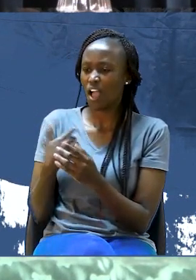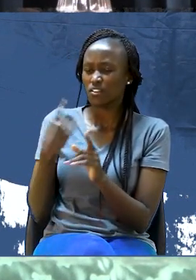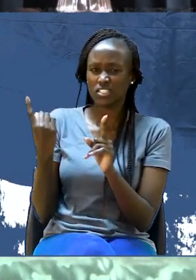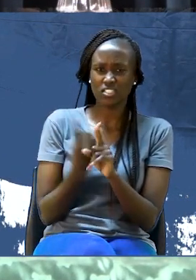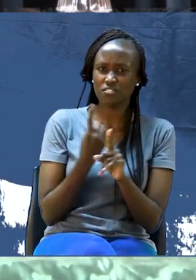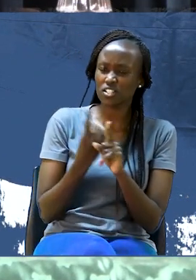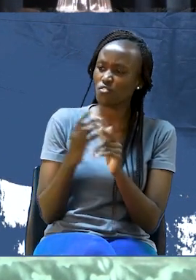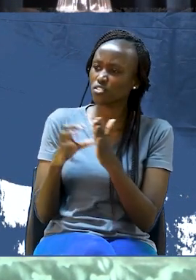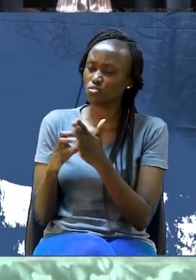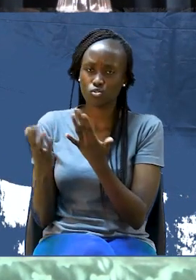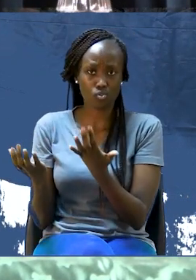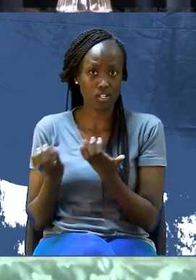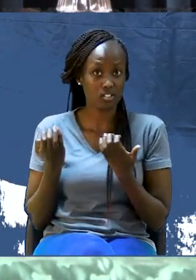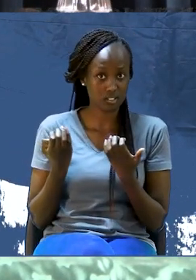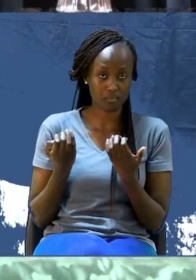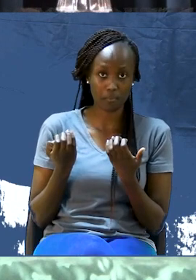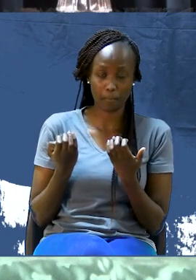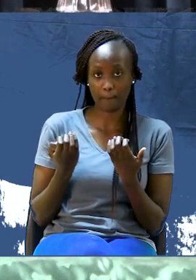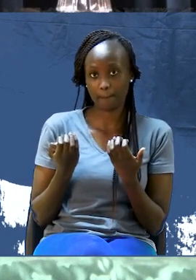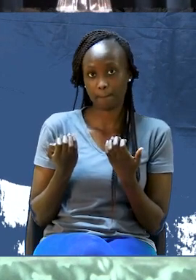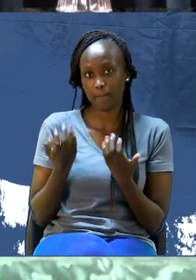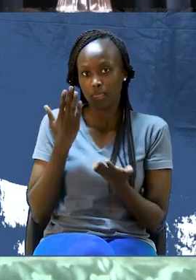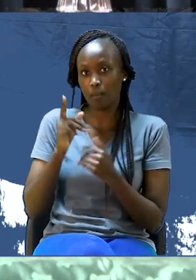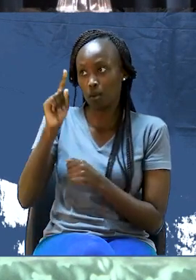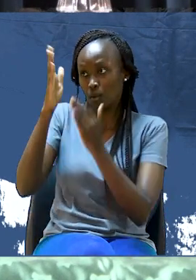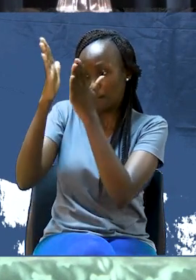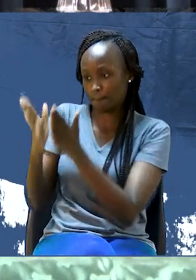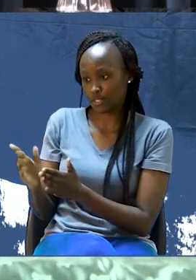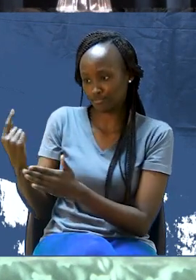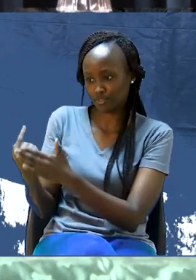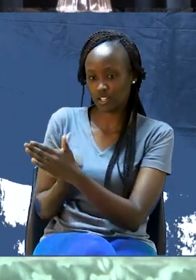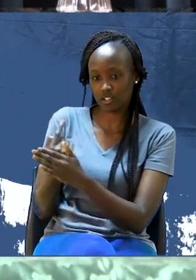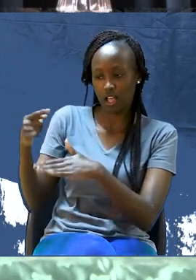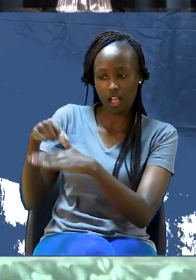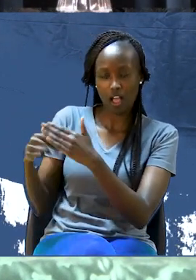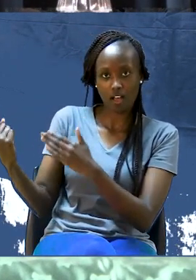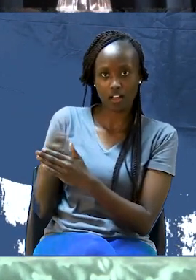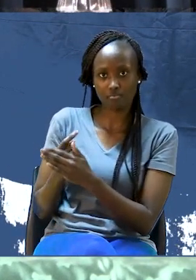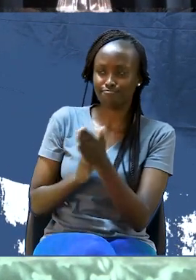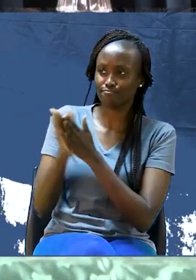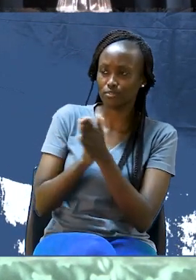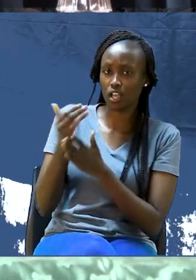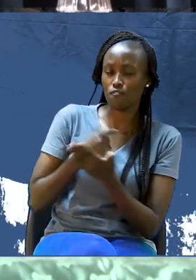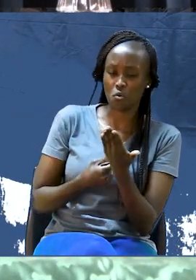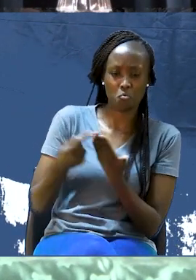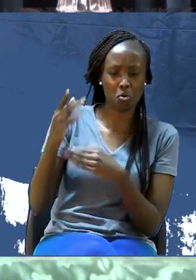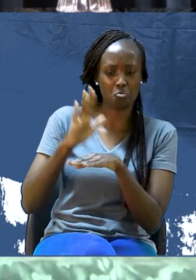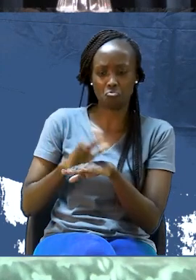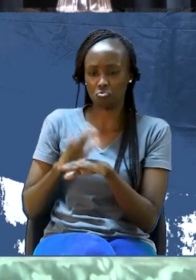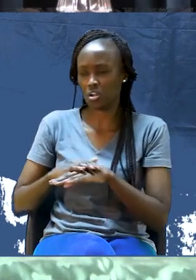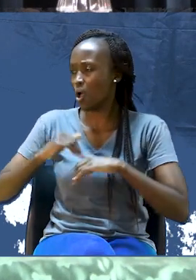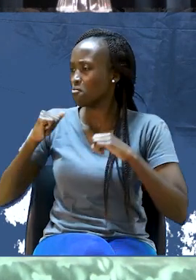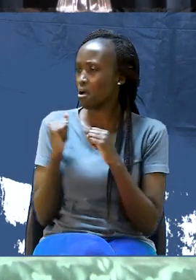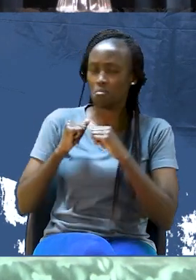and situational needs. One would come and they are excited, they have had a great week. And they've